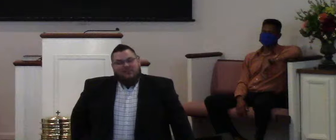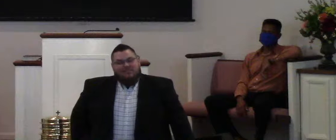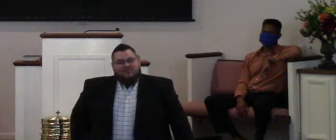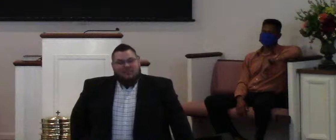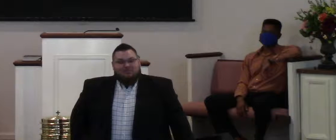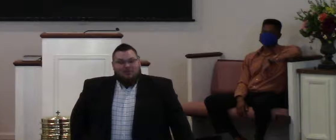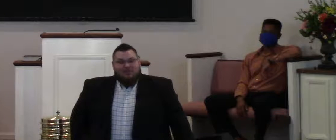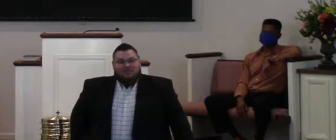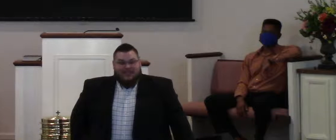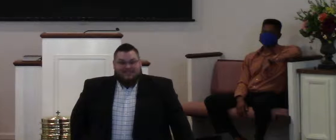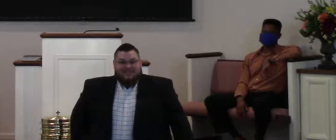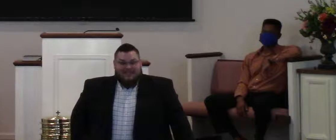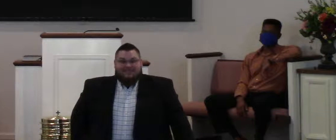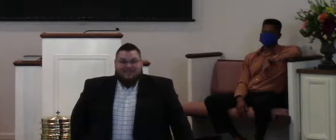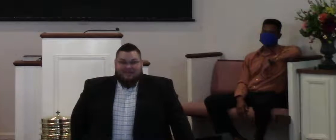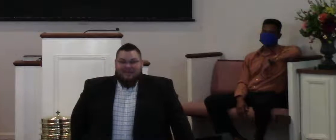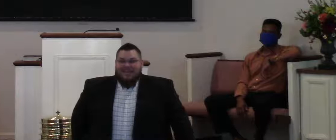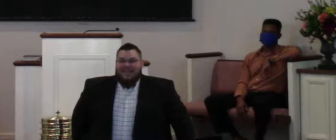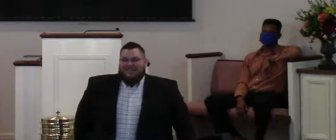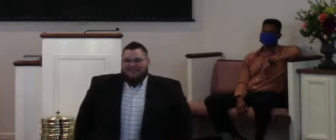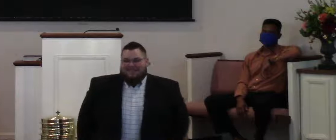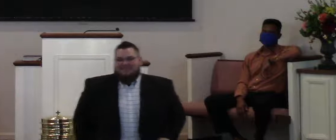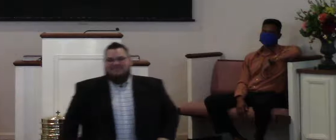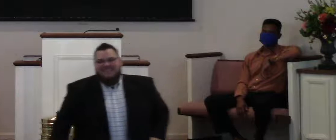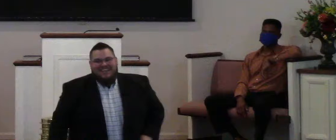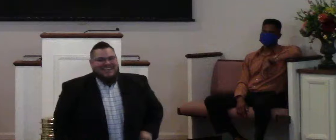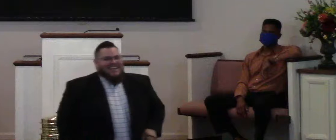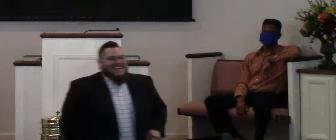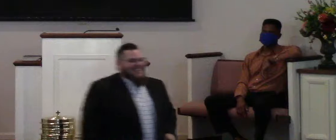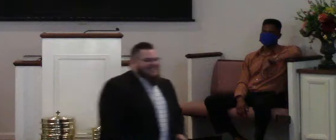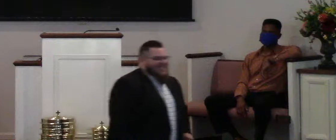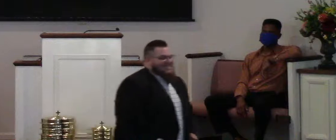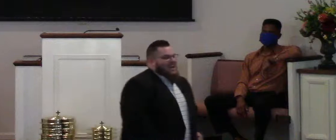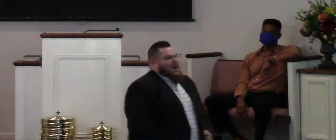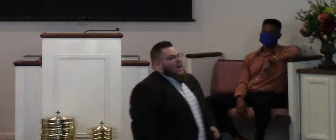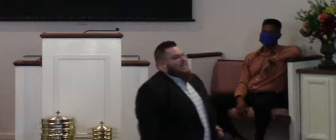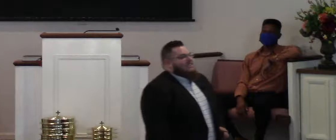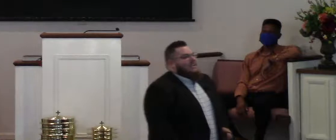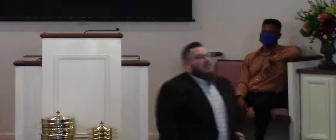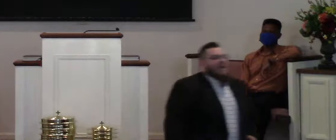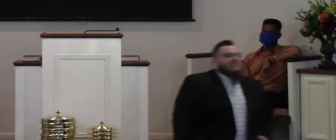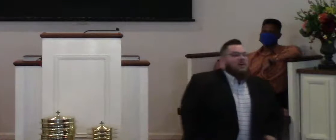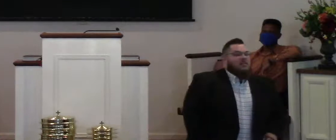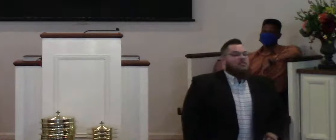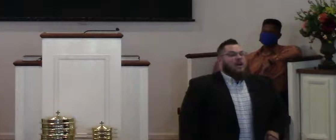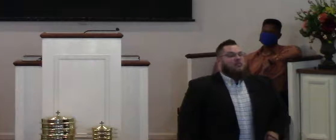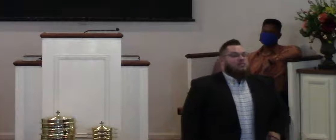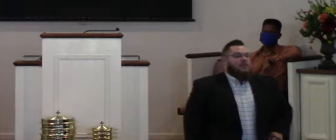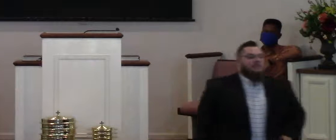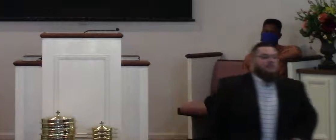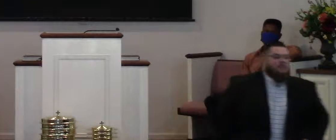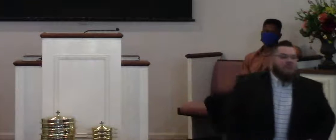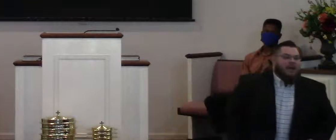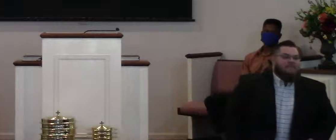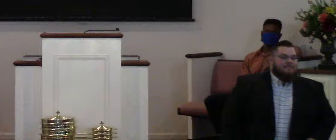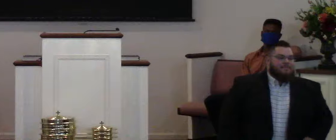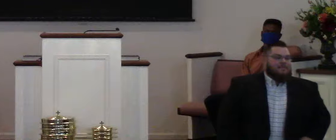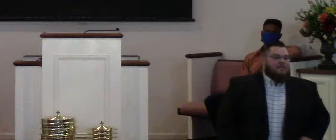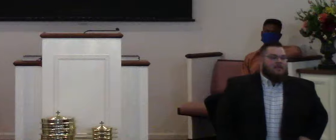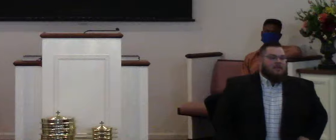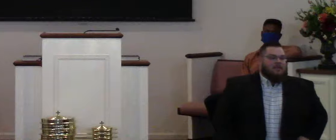really funny to watch Brooke do the hand signs every time. Anyways. All right, let's sing our last song. You got one, Trip? What